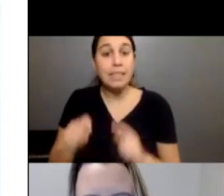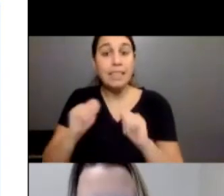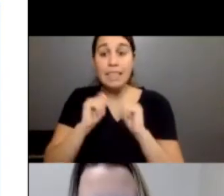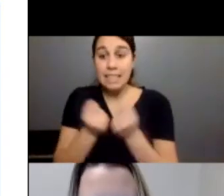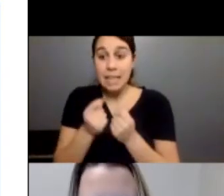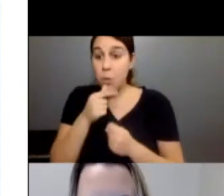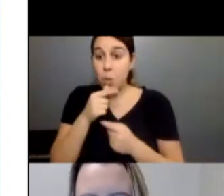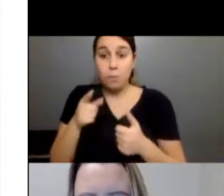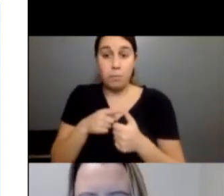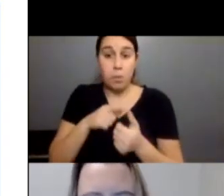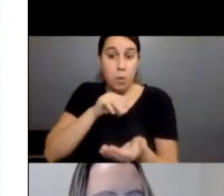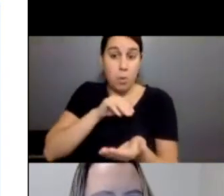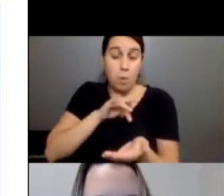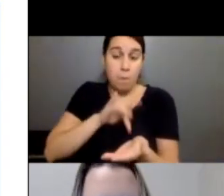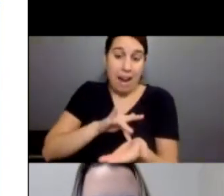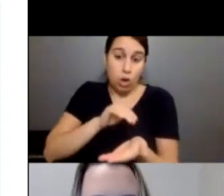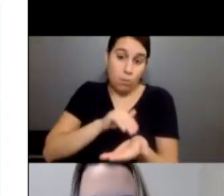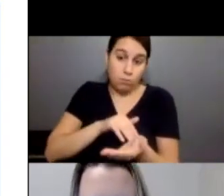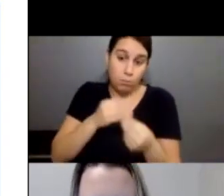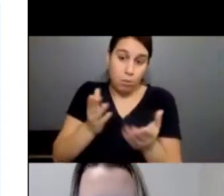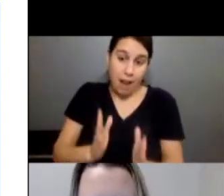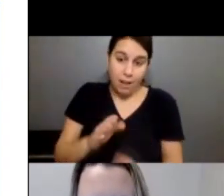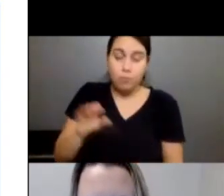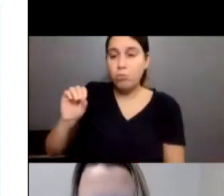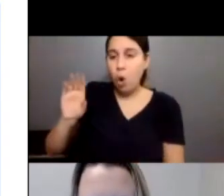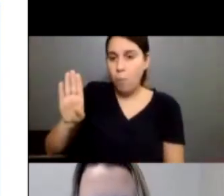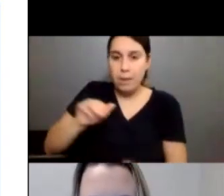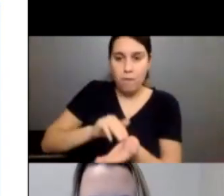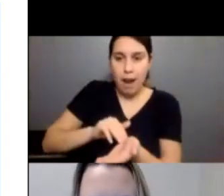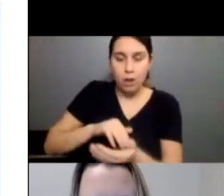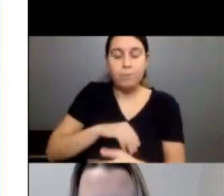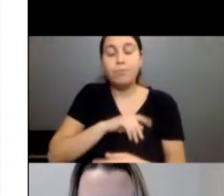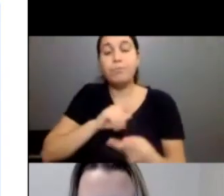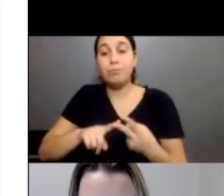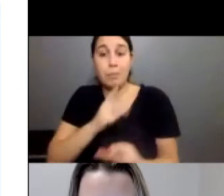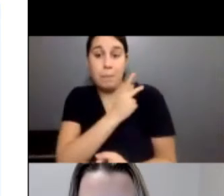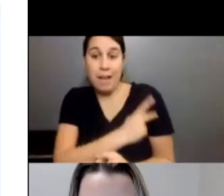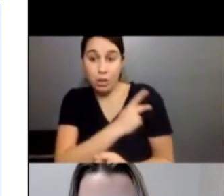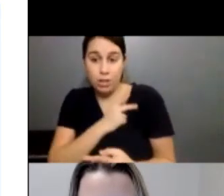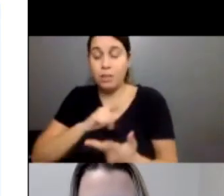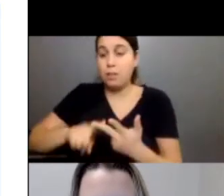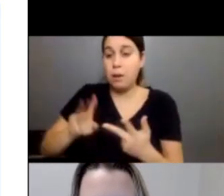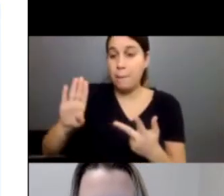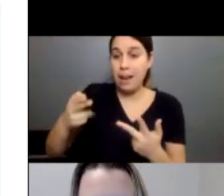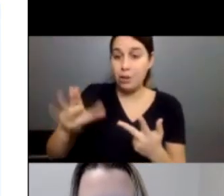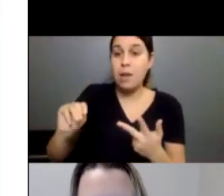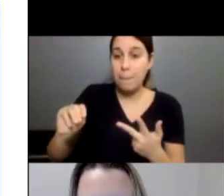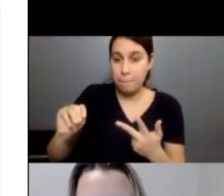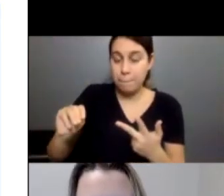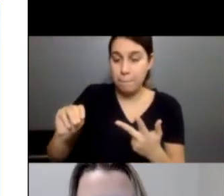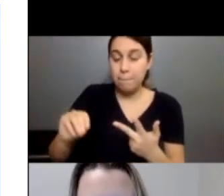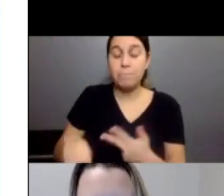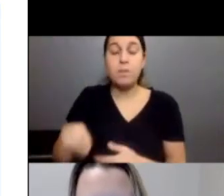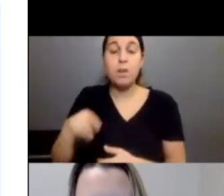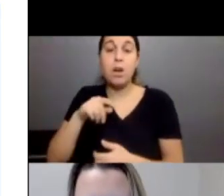the medical provider. So in our case, it's our OB providers, the patient, and the behavioral health care manager. The provider and the